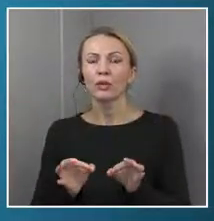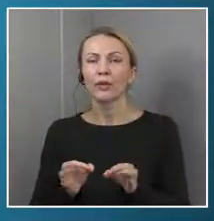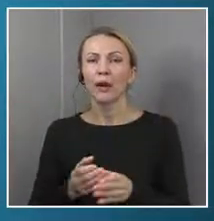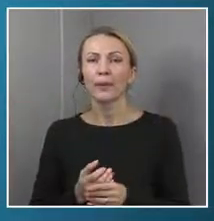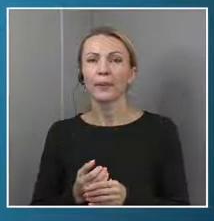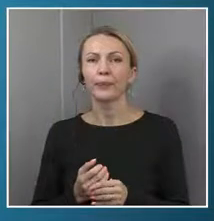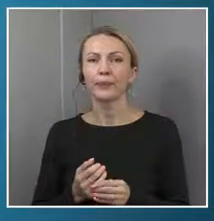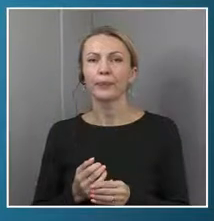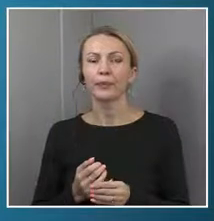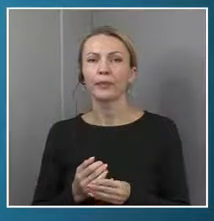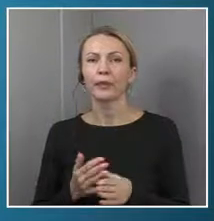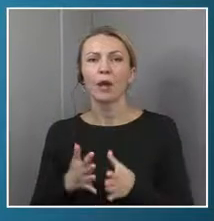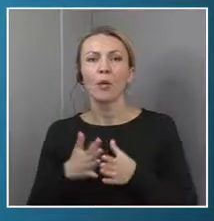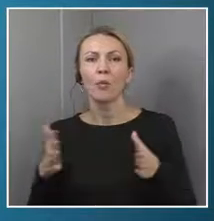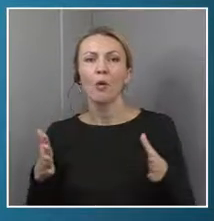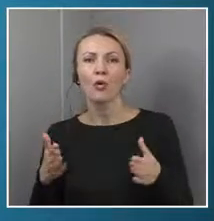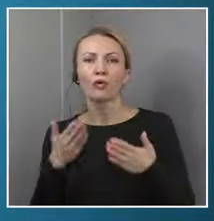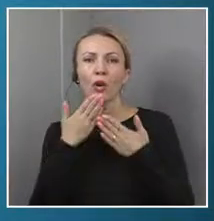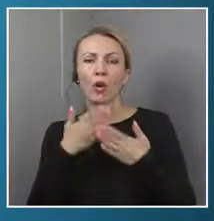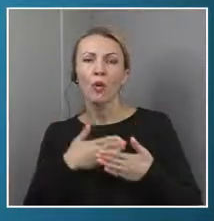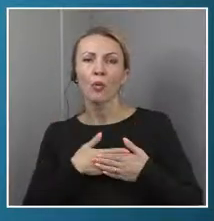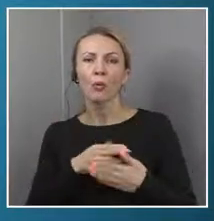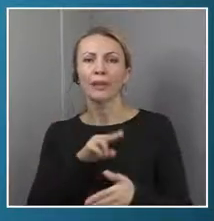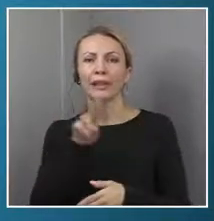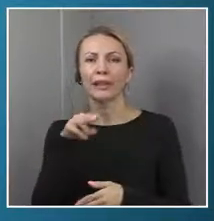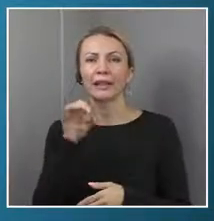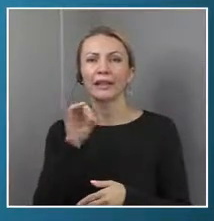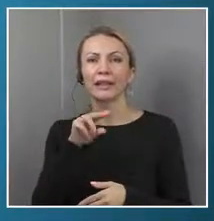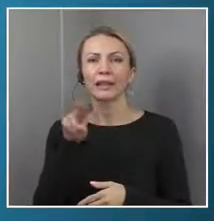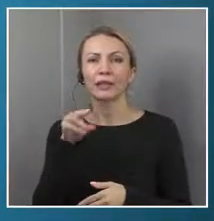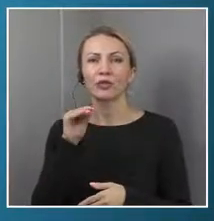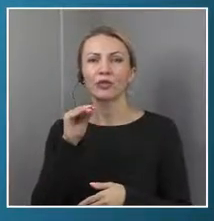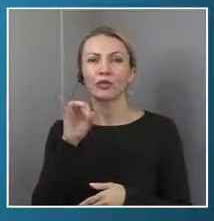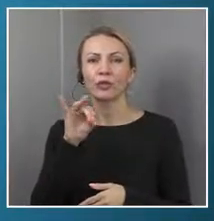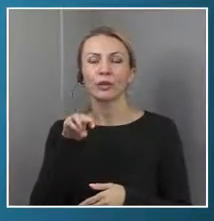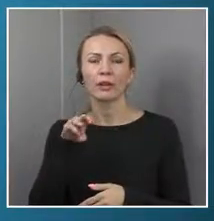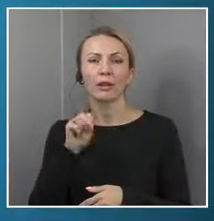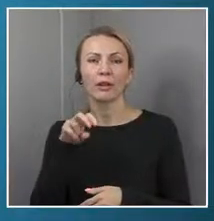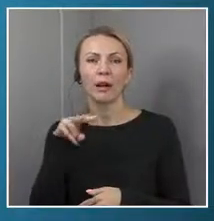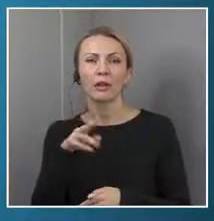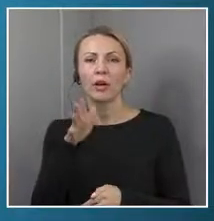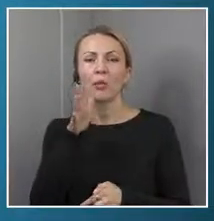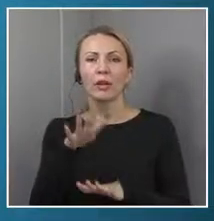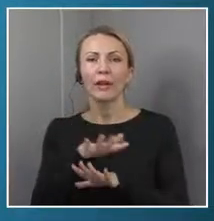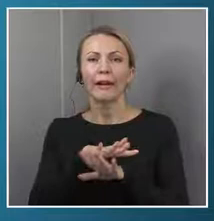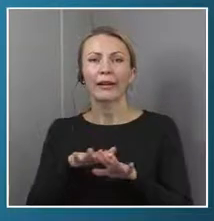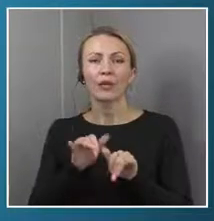more younger people come with money, and they are